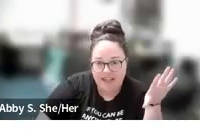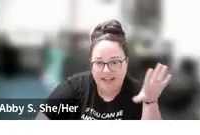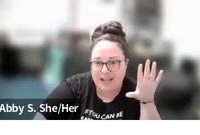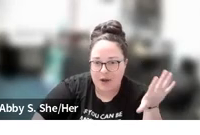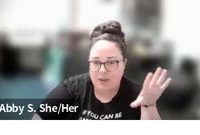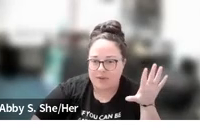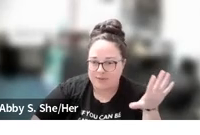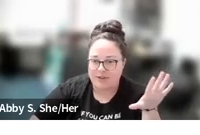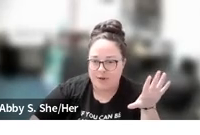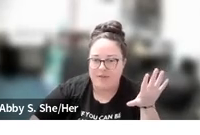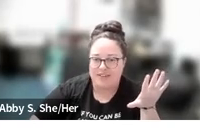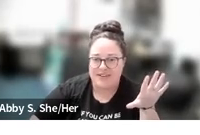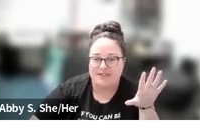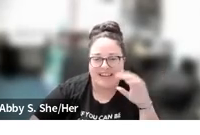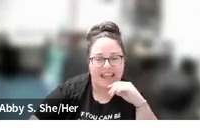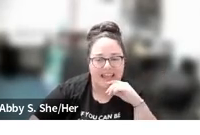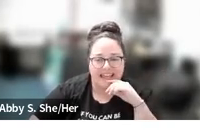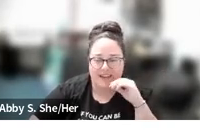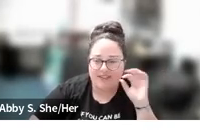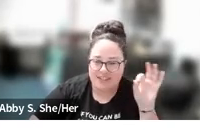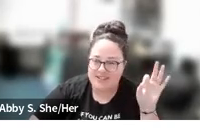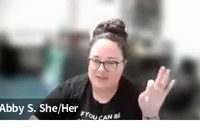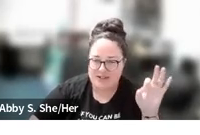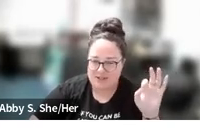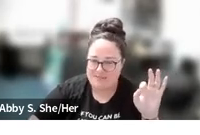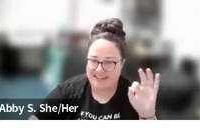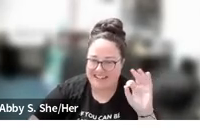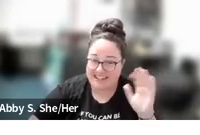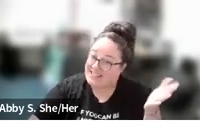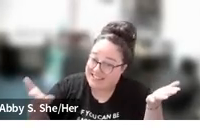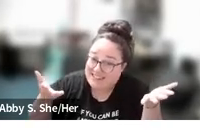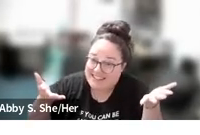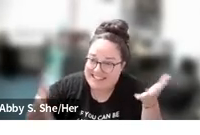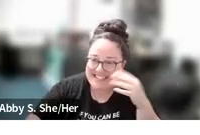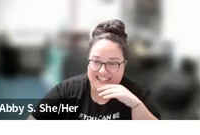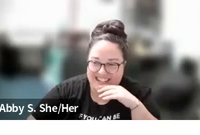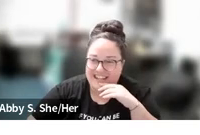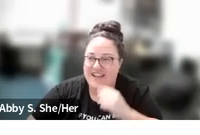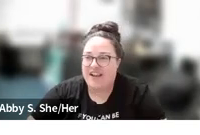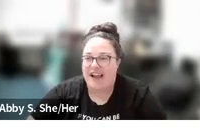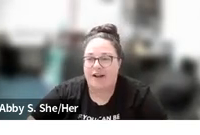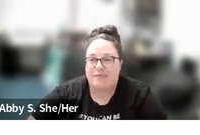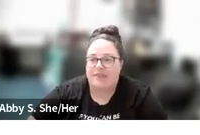I saw it, and I know like we were going over this all week, and I feel like it's still not true, but it clearly is.